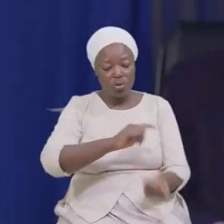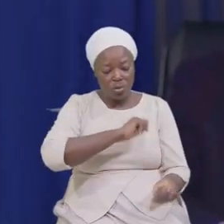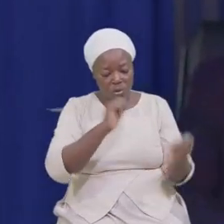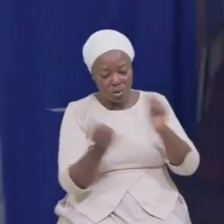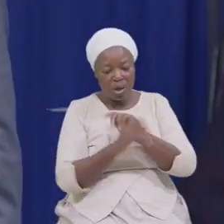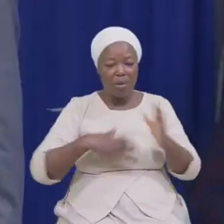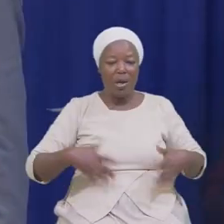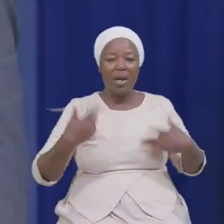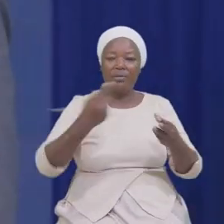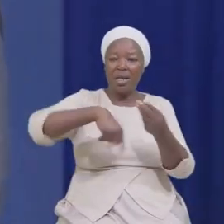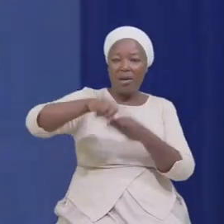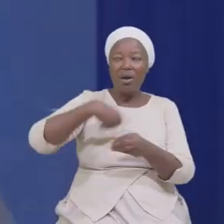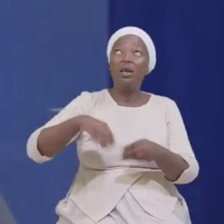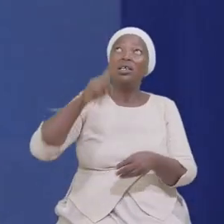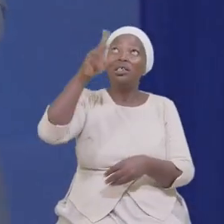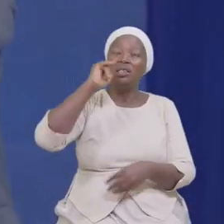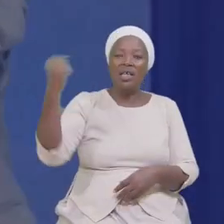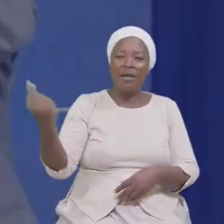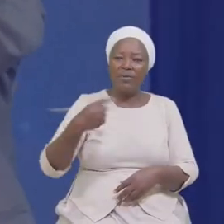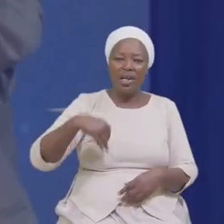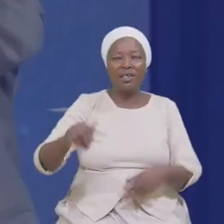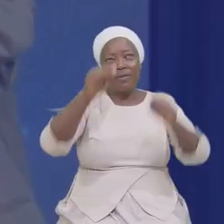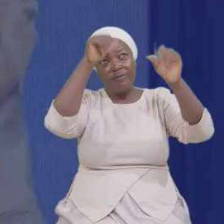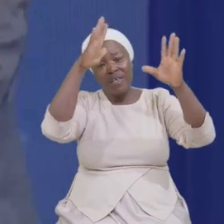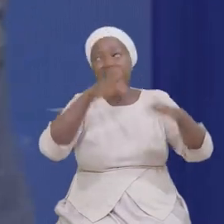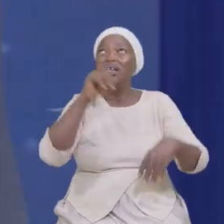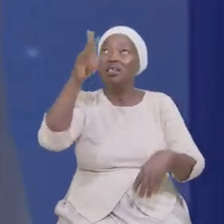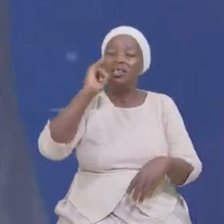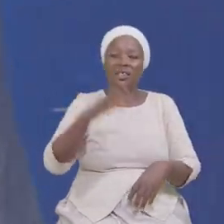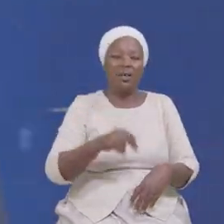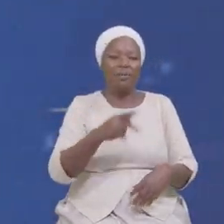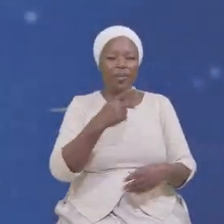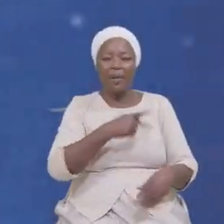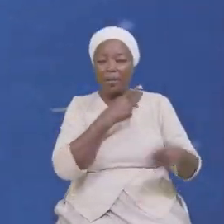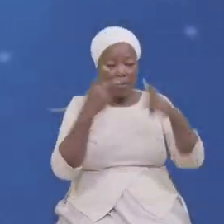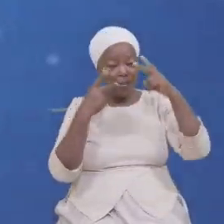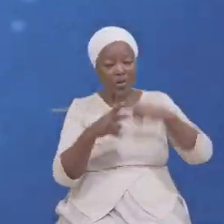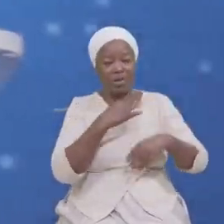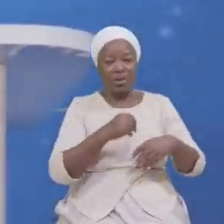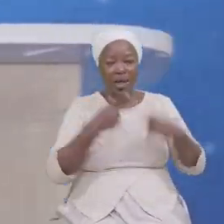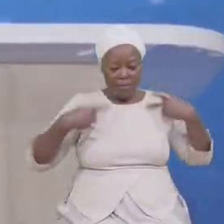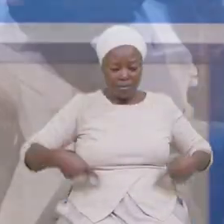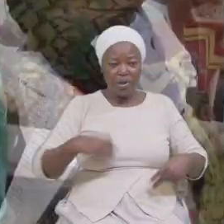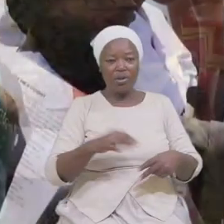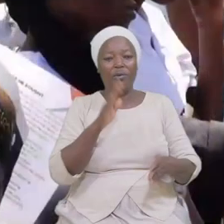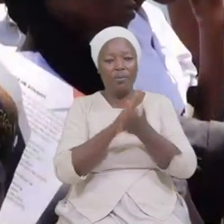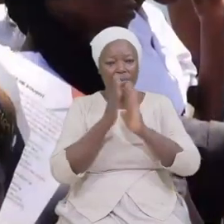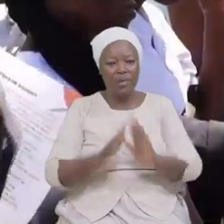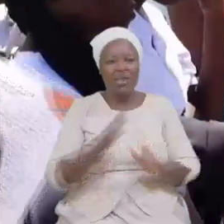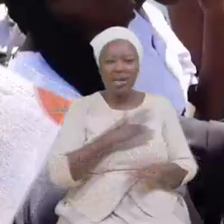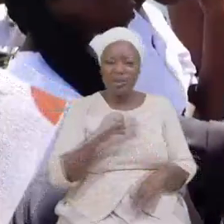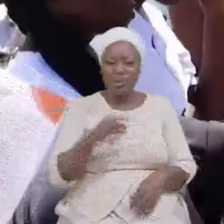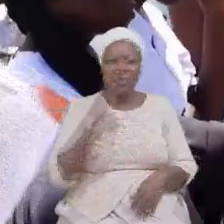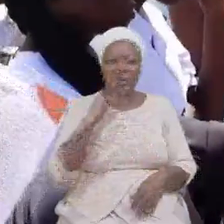the everlasting in Father. He is the Prince of Peace. And so there will be peace in our heart, there